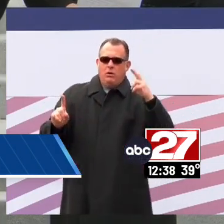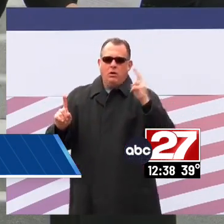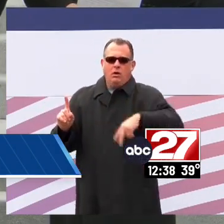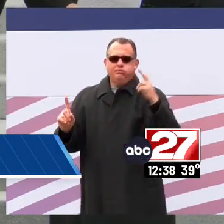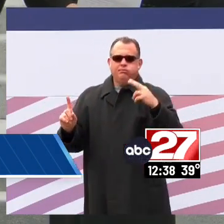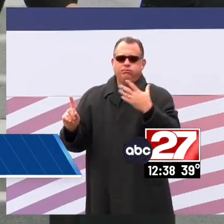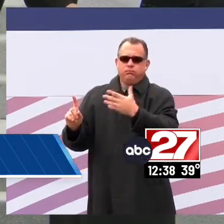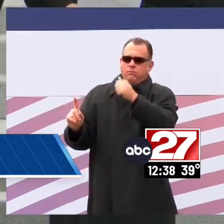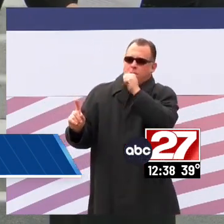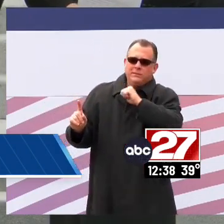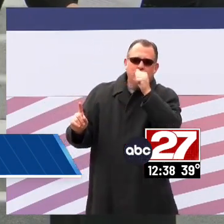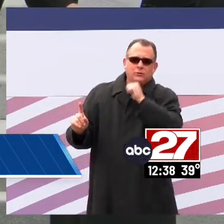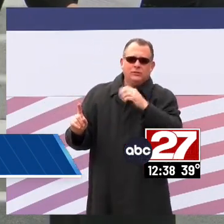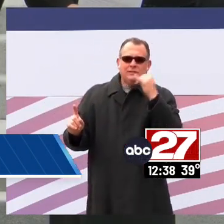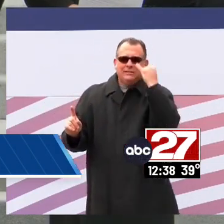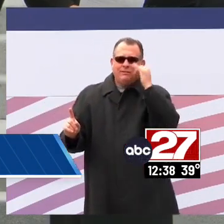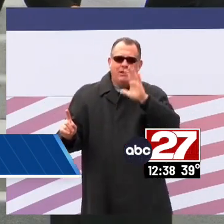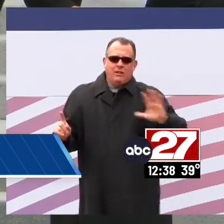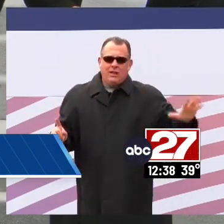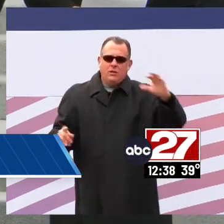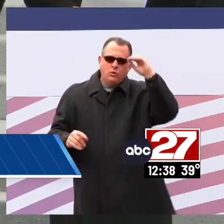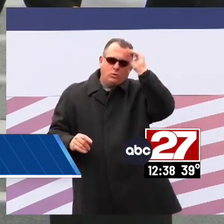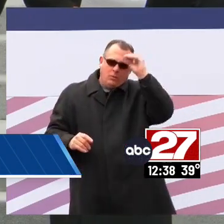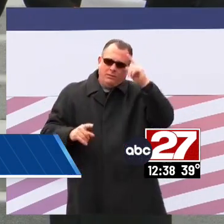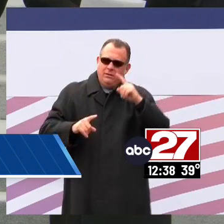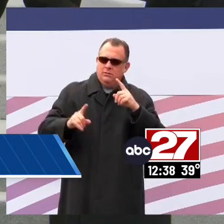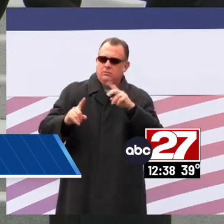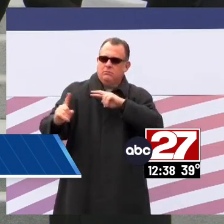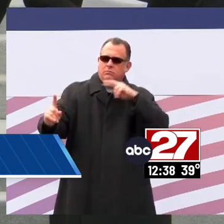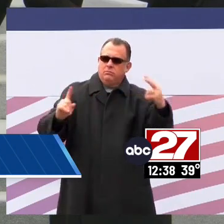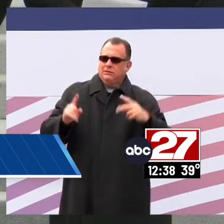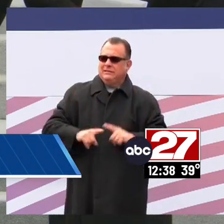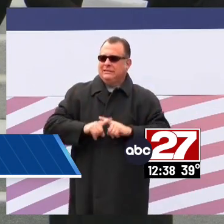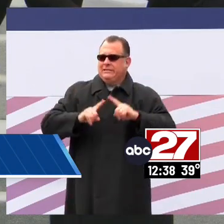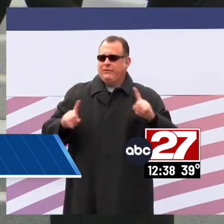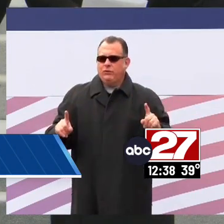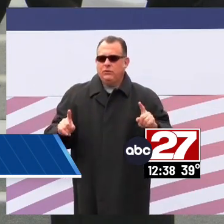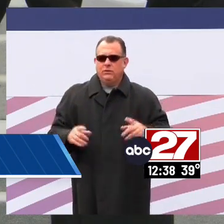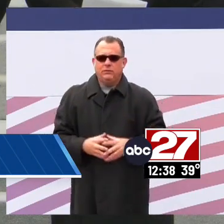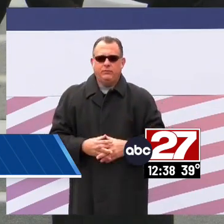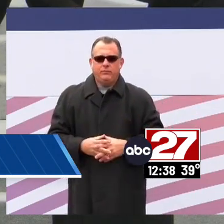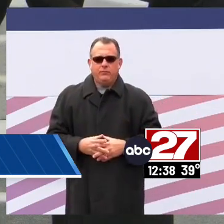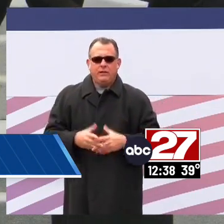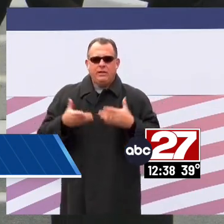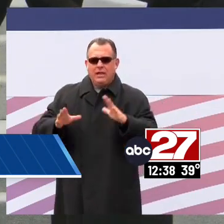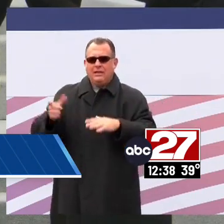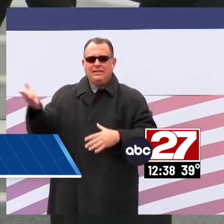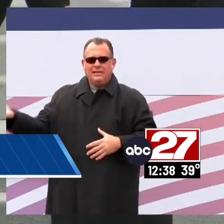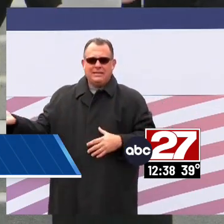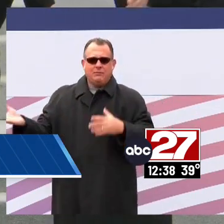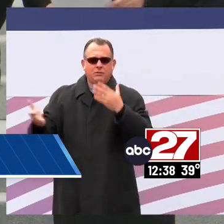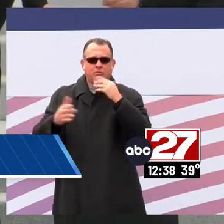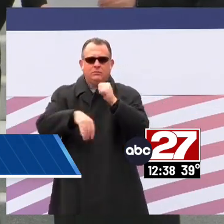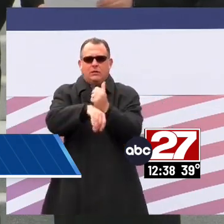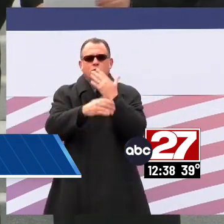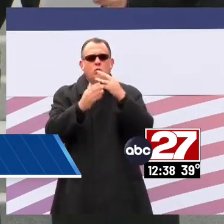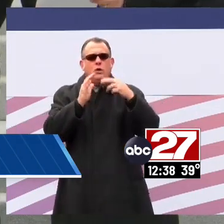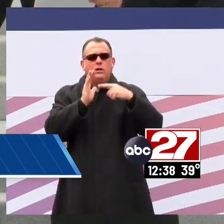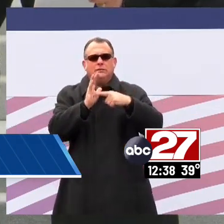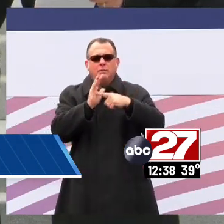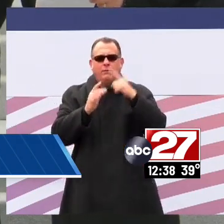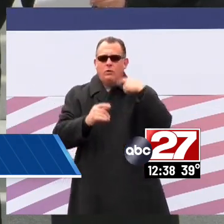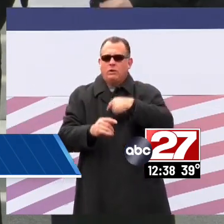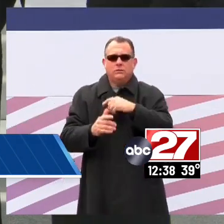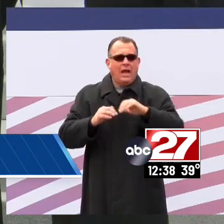who differ from us. May he set an example for us all by listening to the desire to